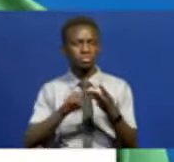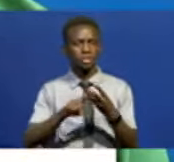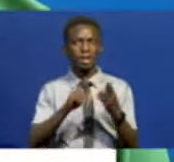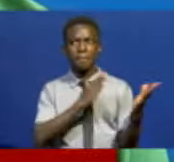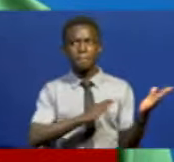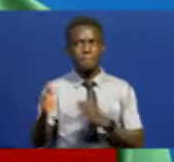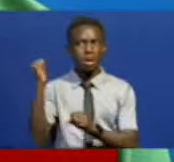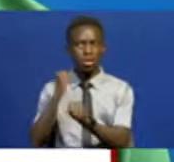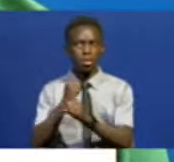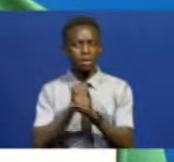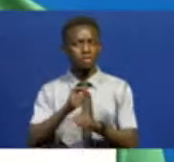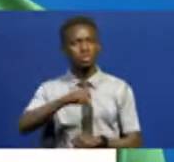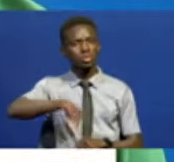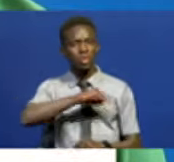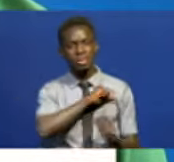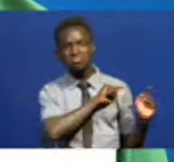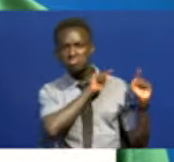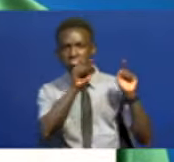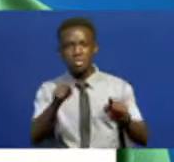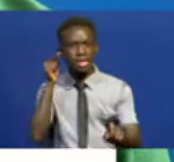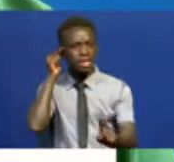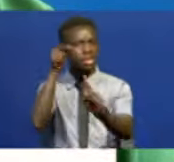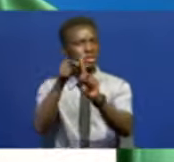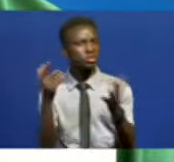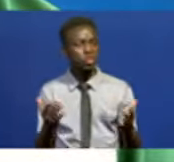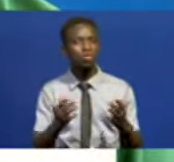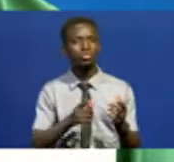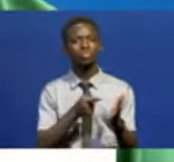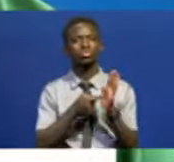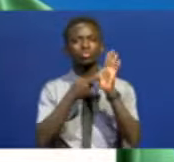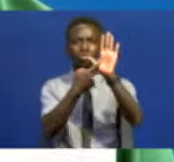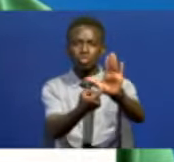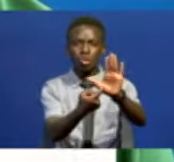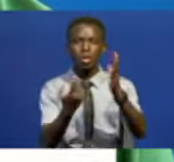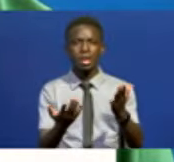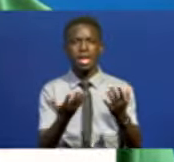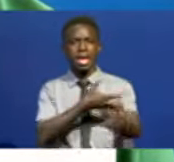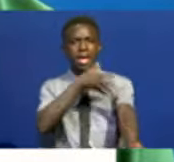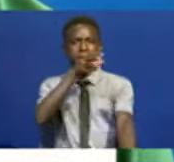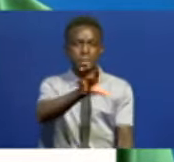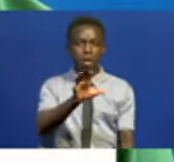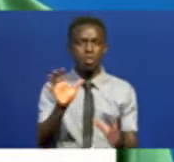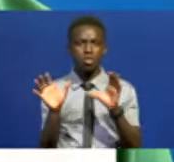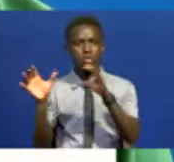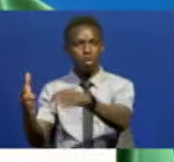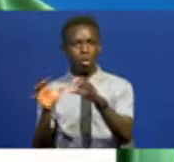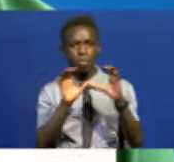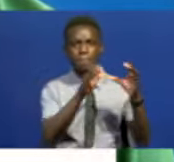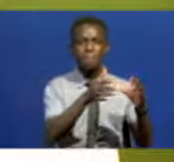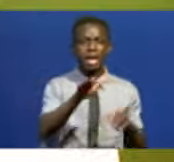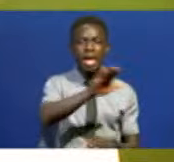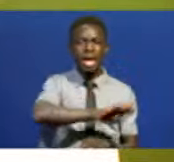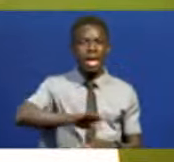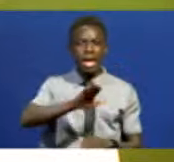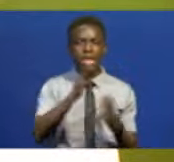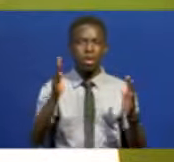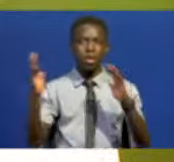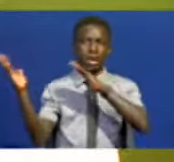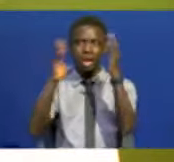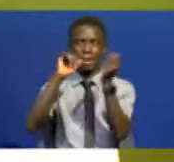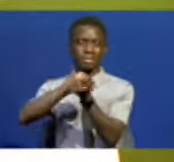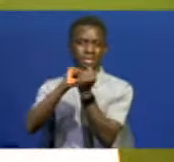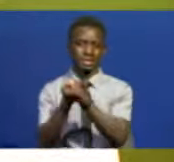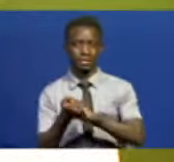are here to showcase and also empower communities about issues concerning climate change. We really wish